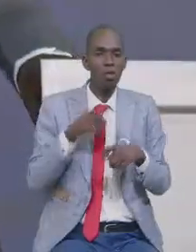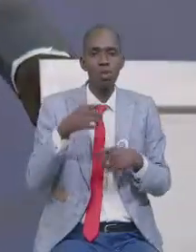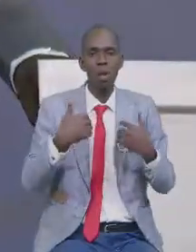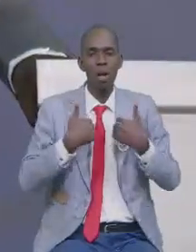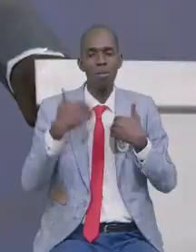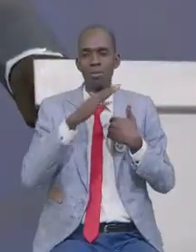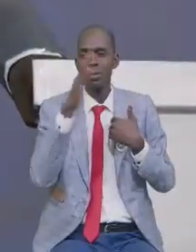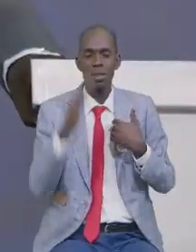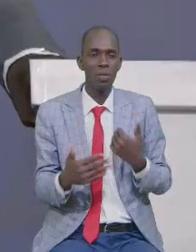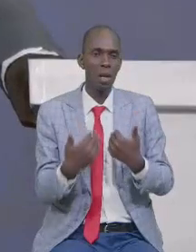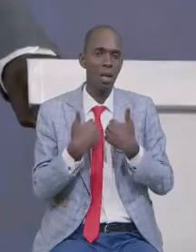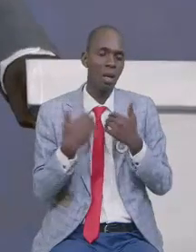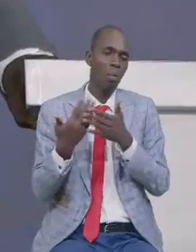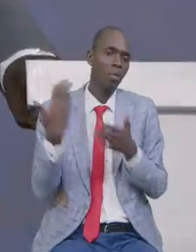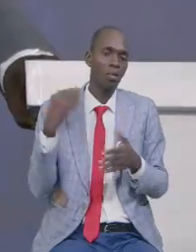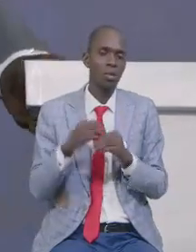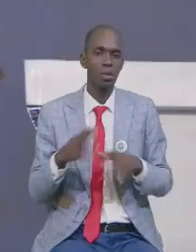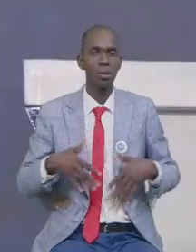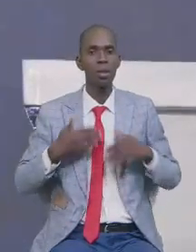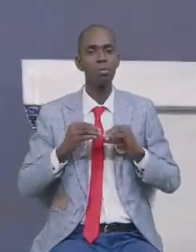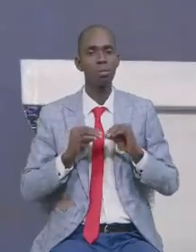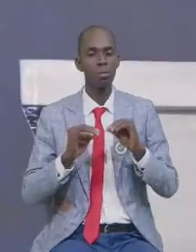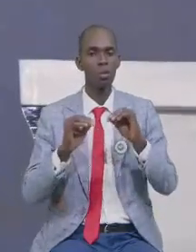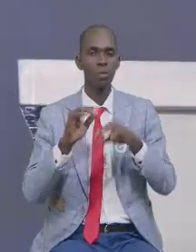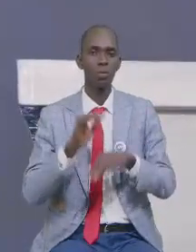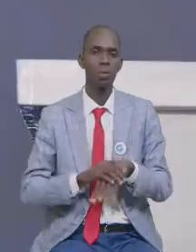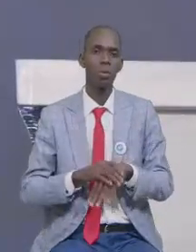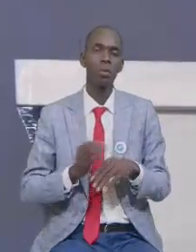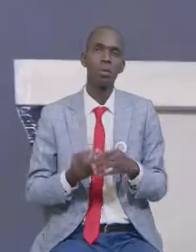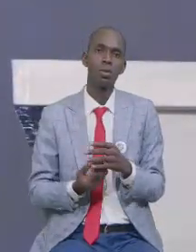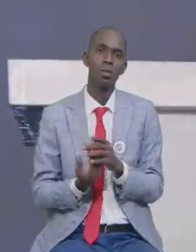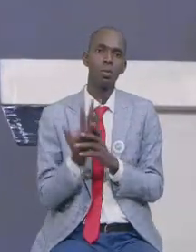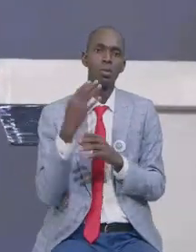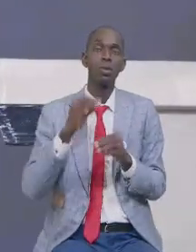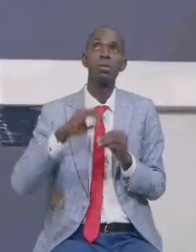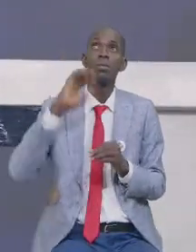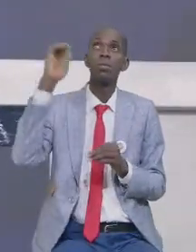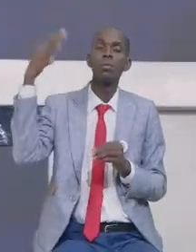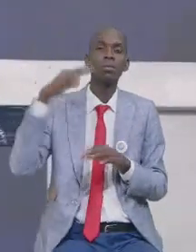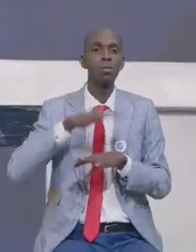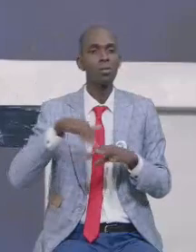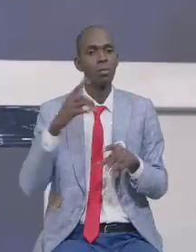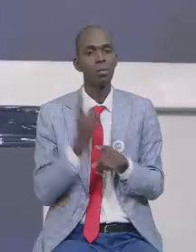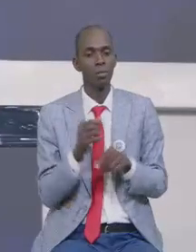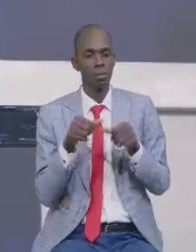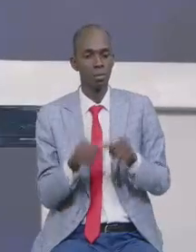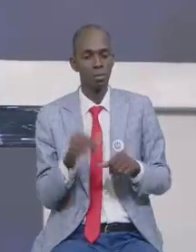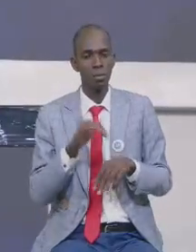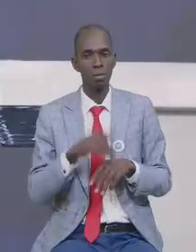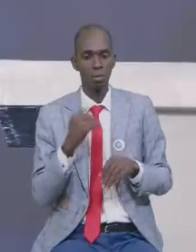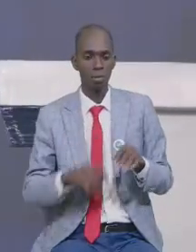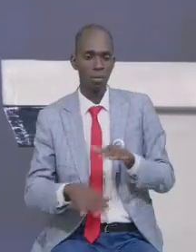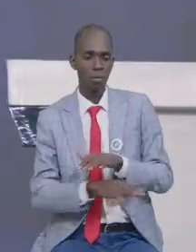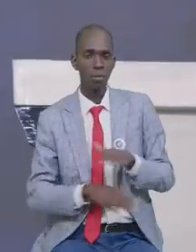had in your life. Move on. Grow in grace. Don't just stay at the bottom in the